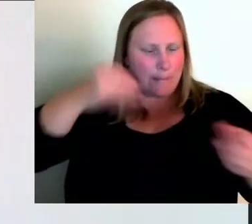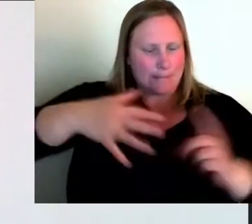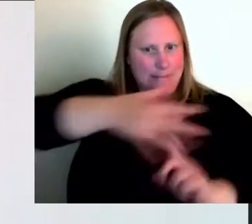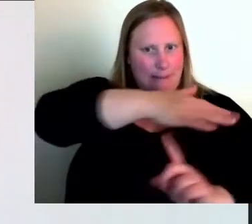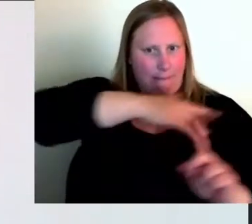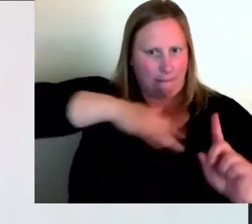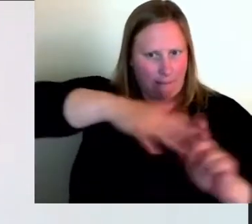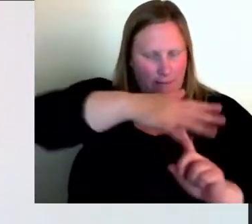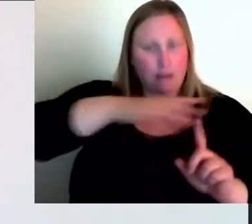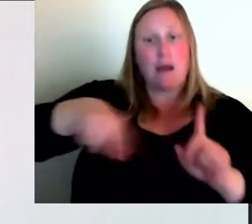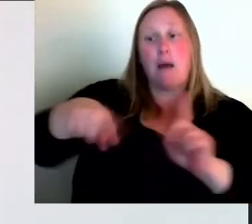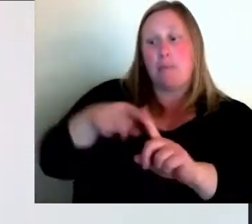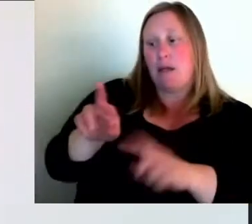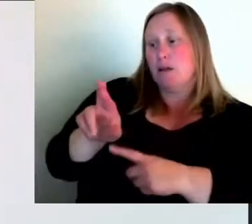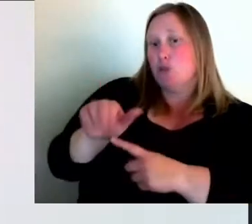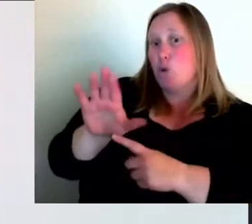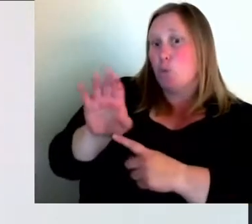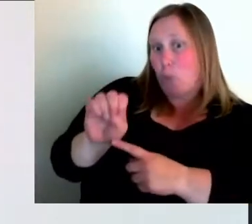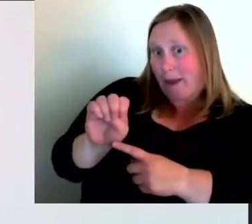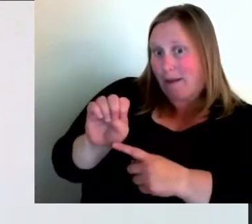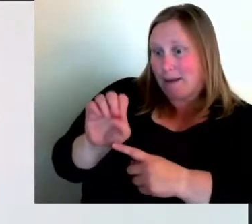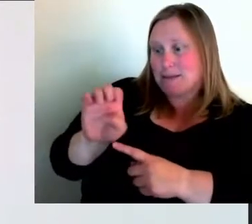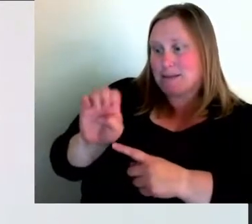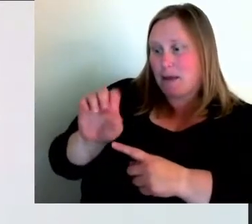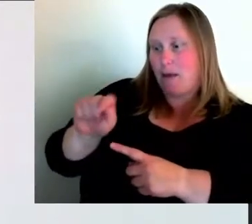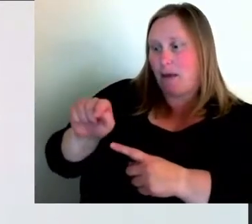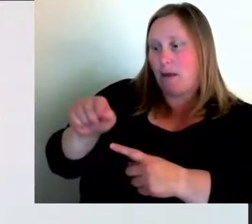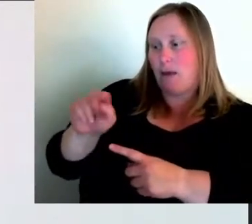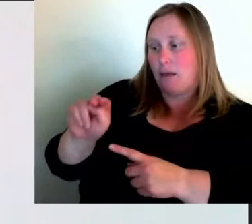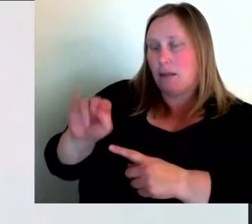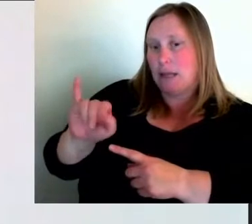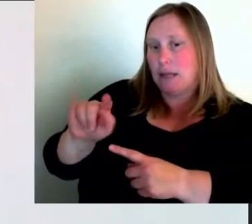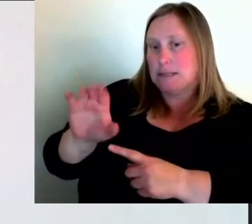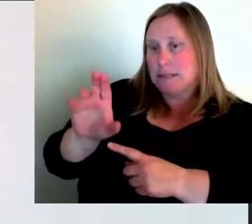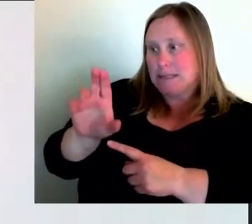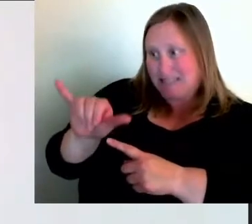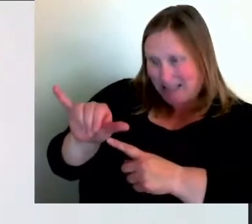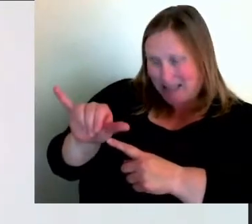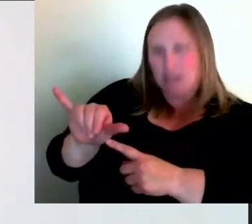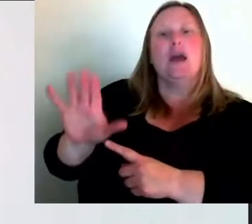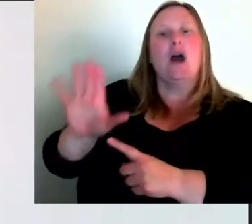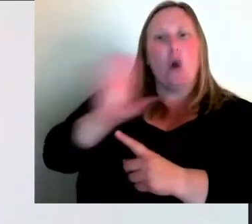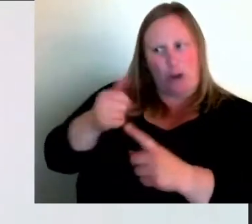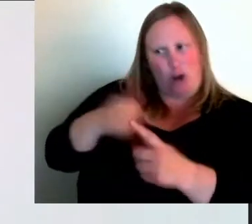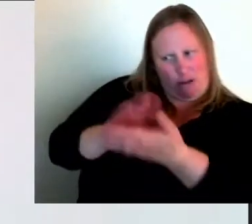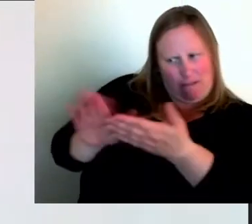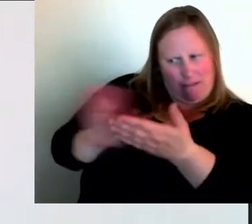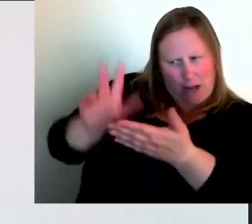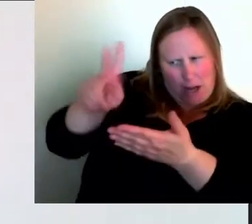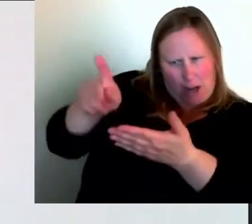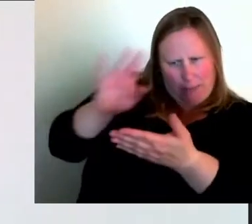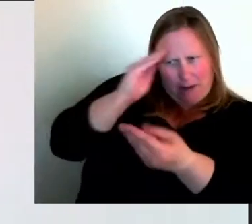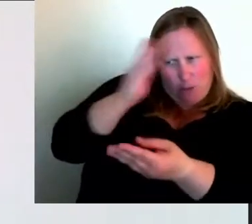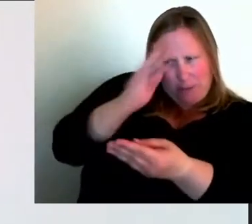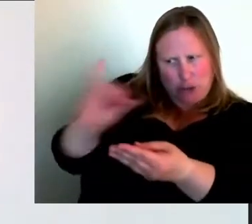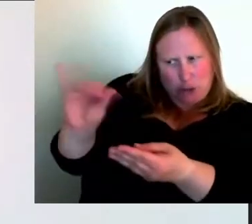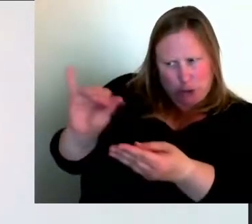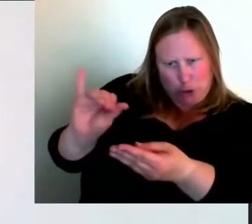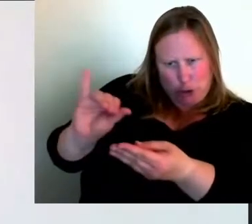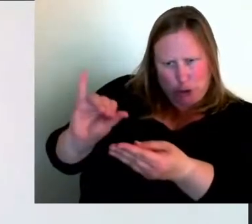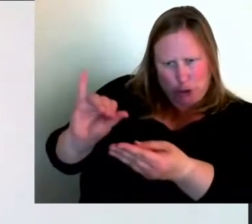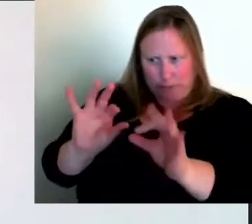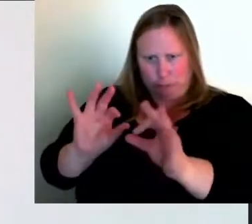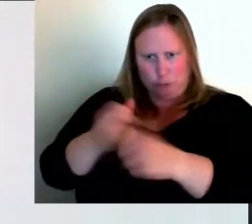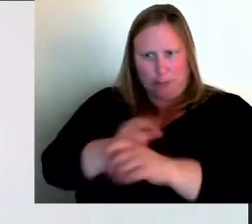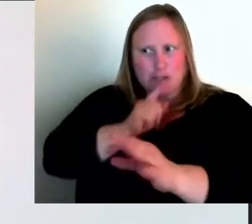ethnicity data to provide the most accurate data that we can using data that's in WEDS. And another piece that we're going to be doing is